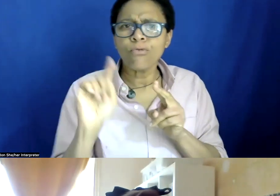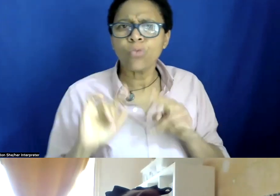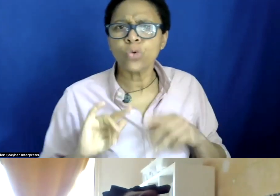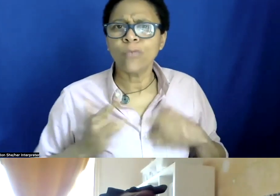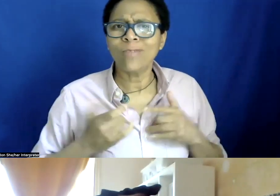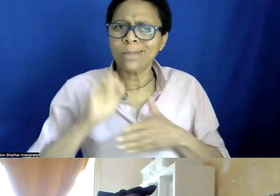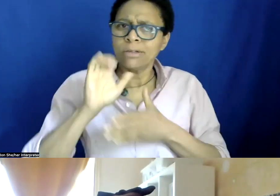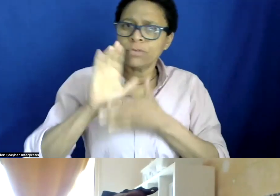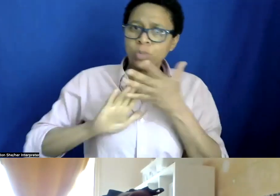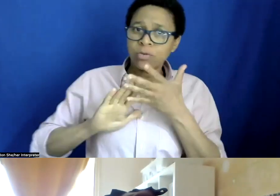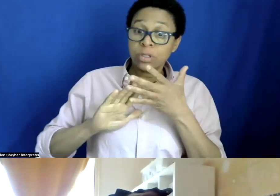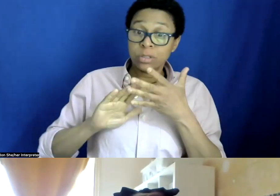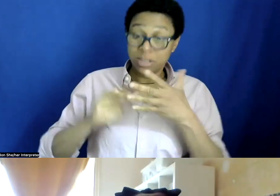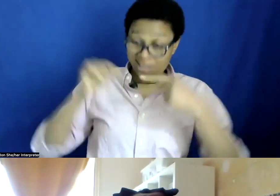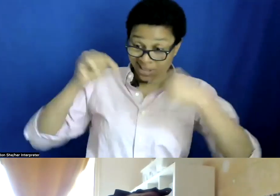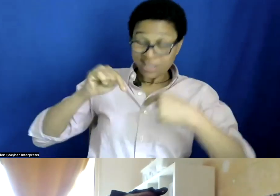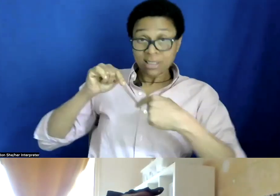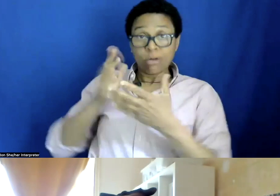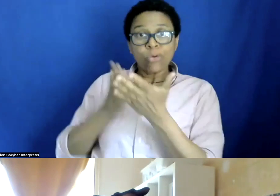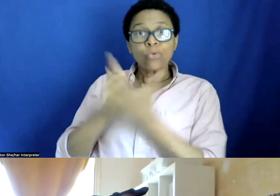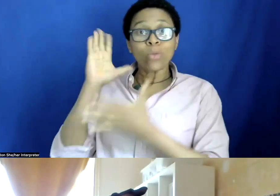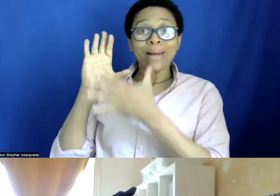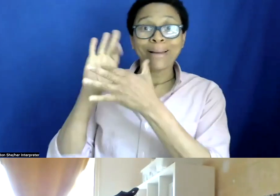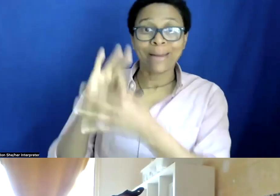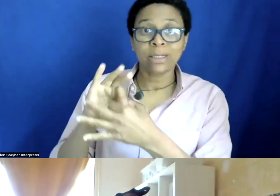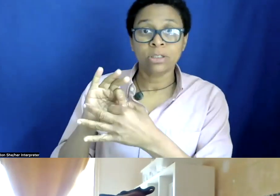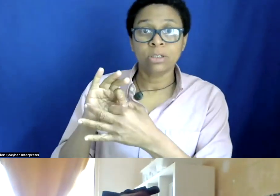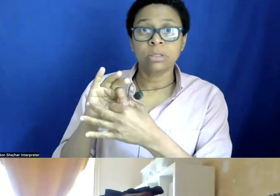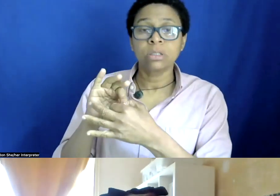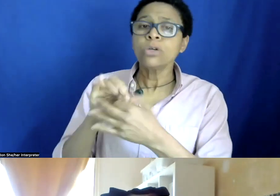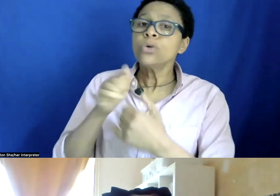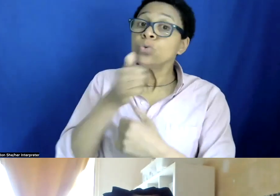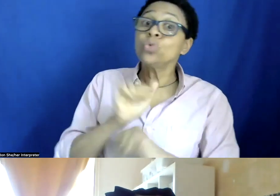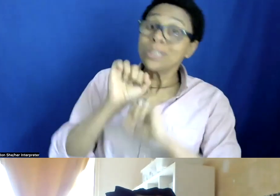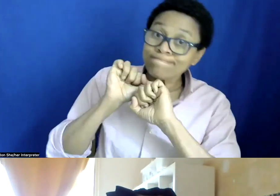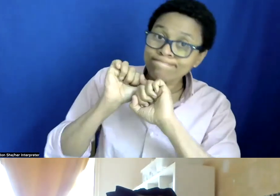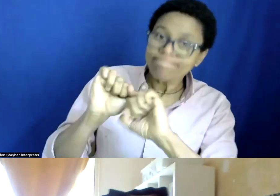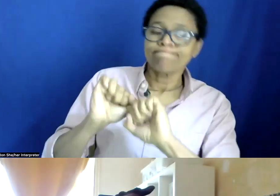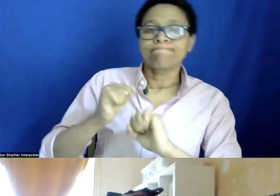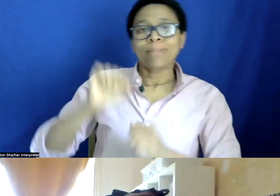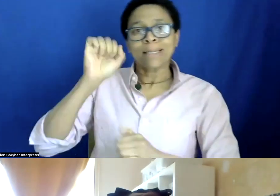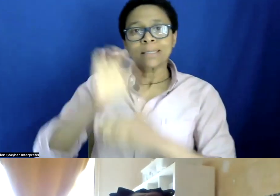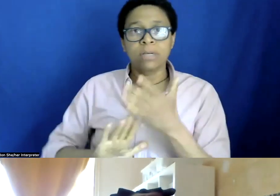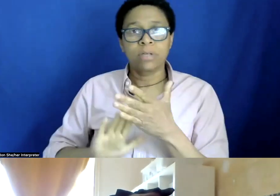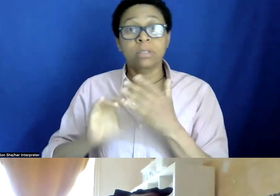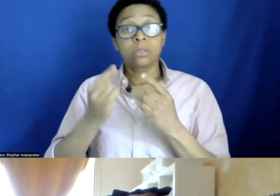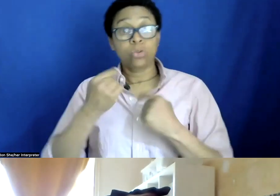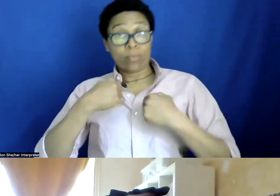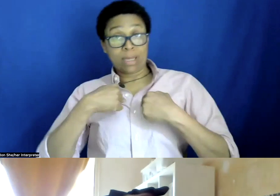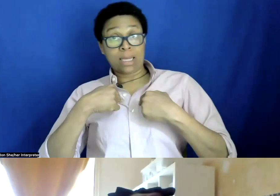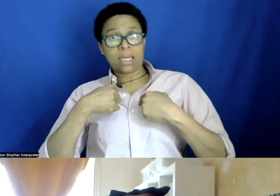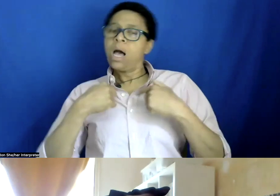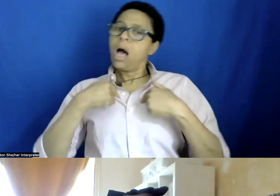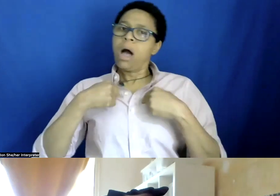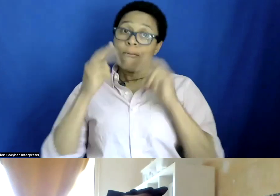is connecting to the speakers, to our own experience. And also, for me, I visually note take